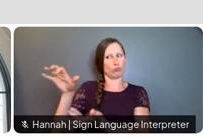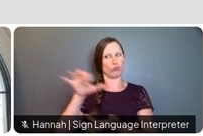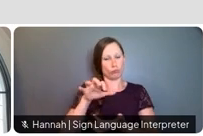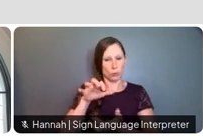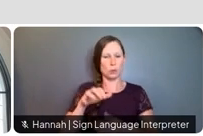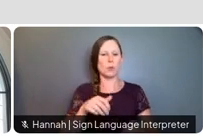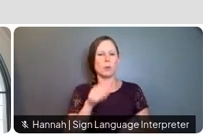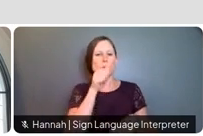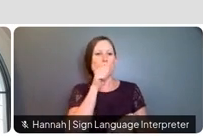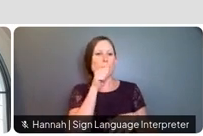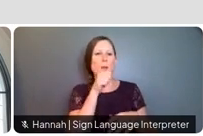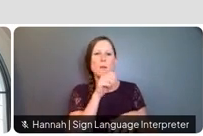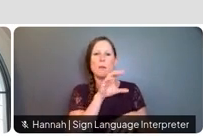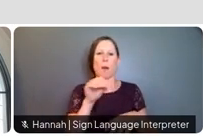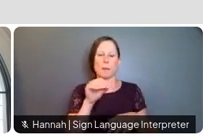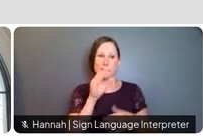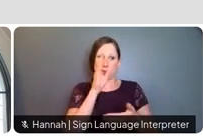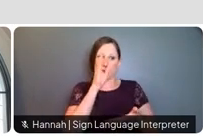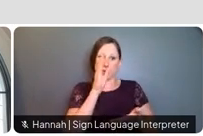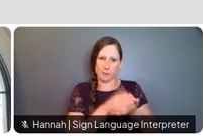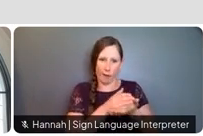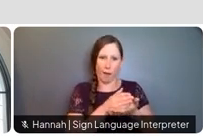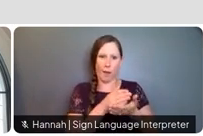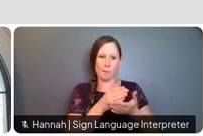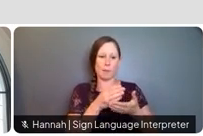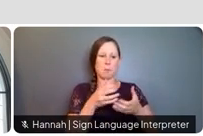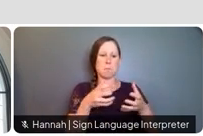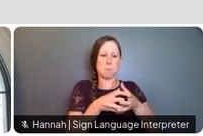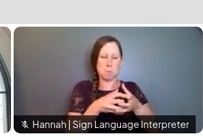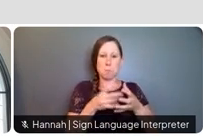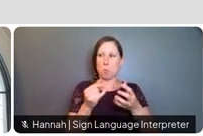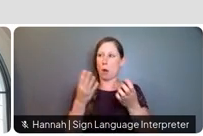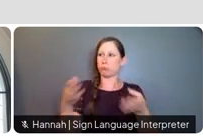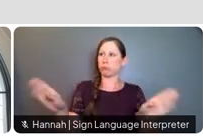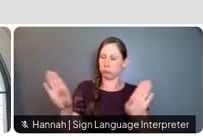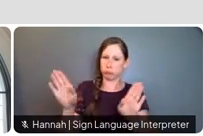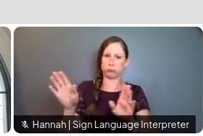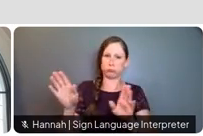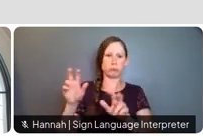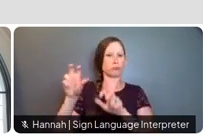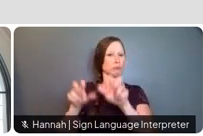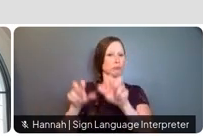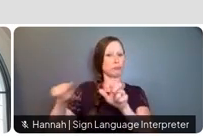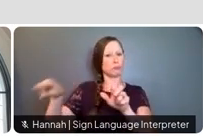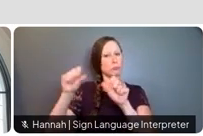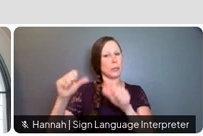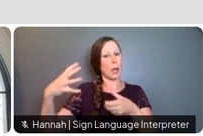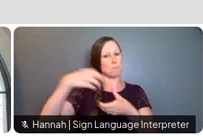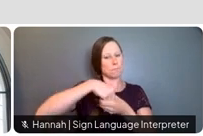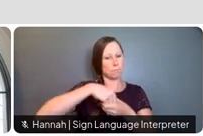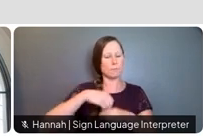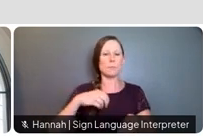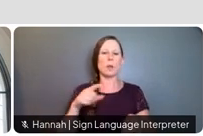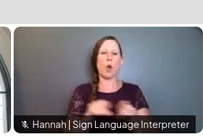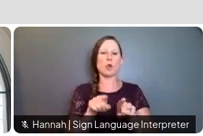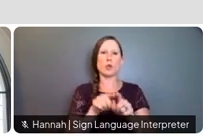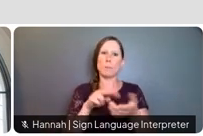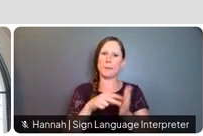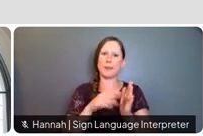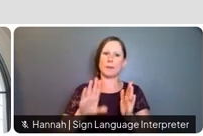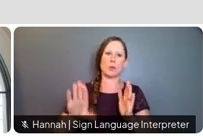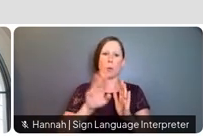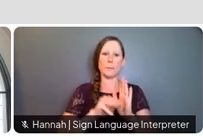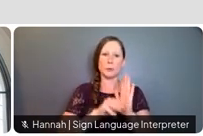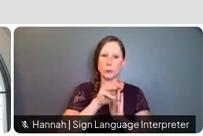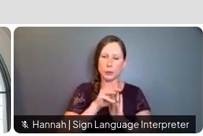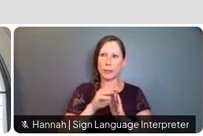publicly to raise money. It's also been historically considered, a rite of passage, a display of maturity and reputational status